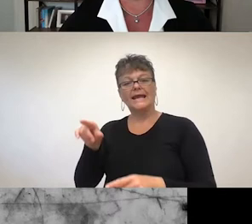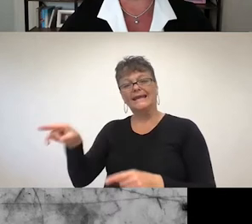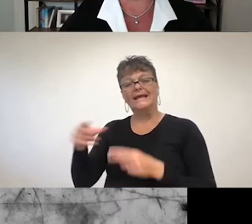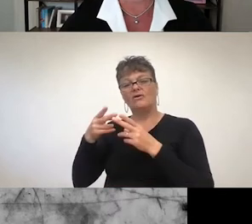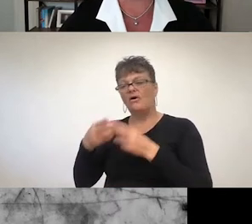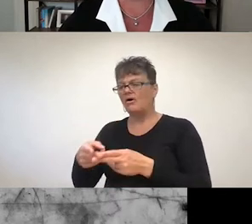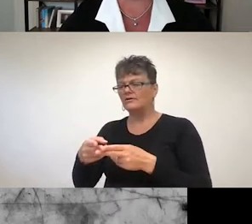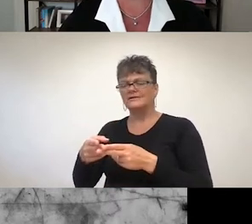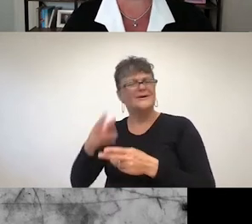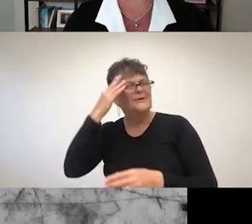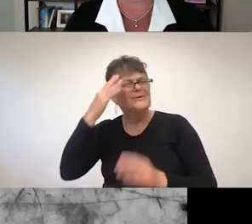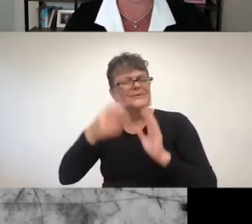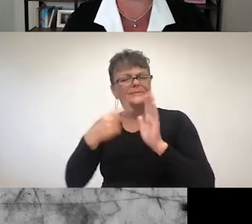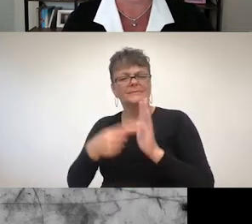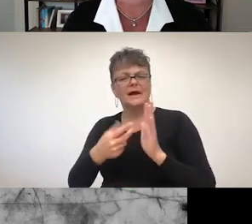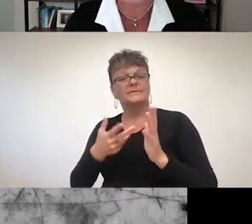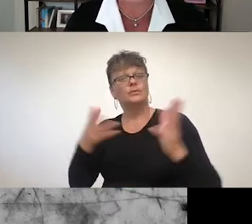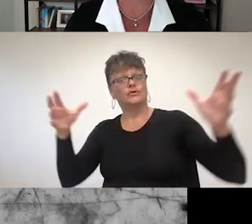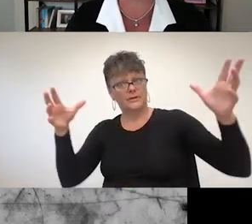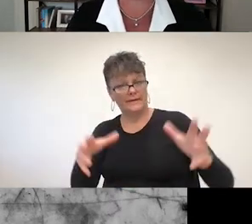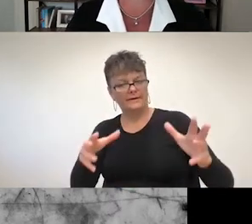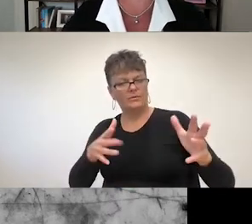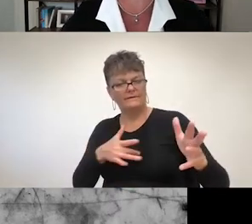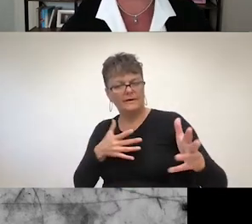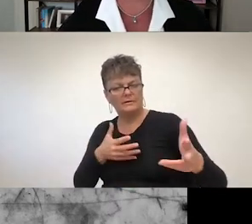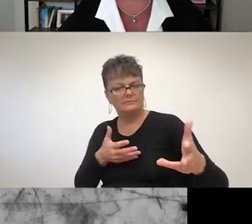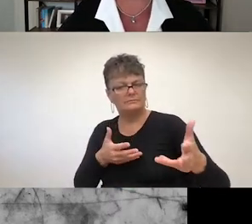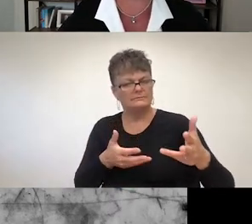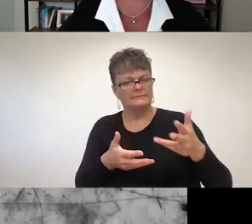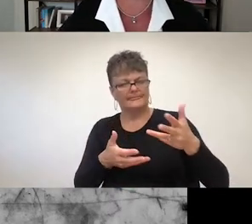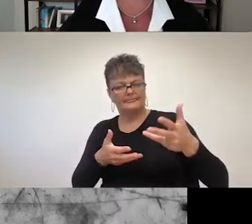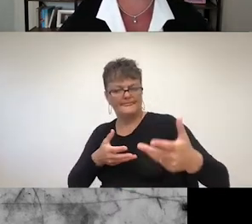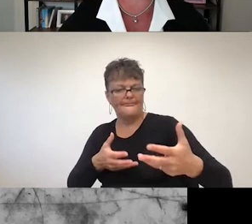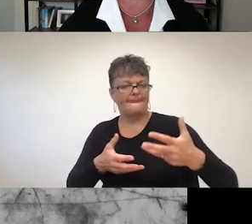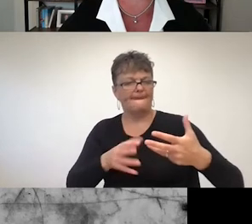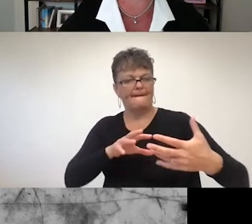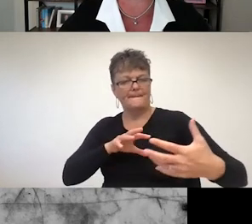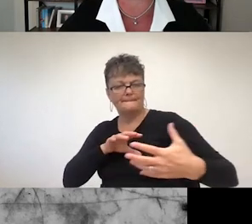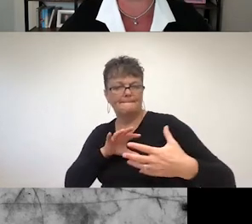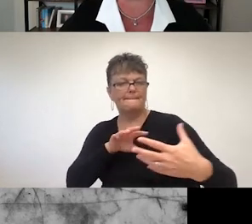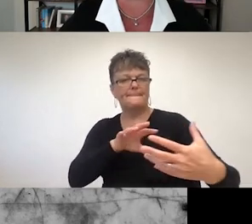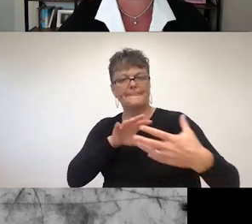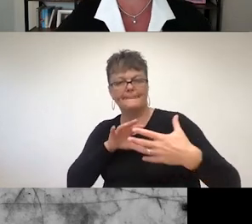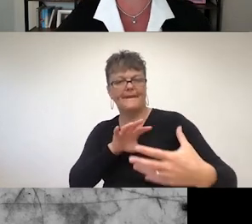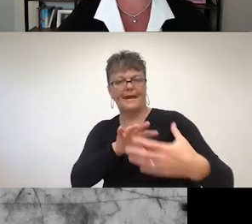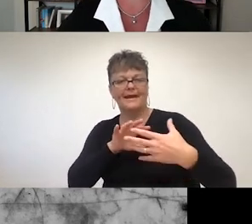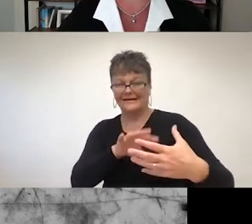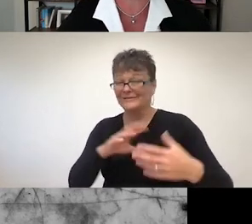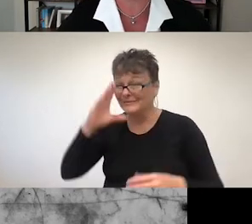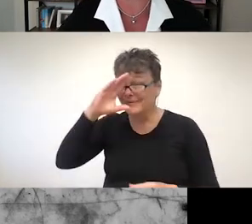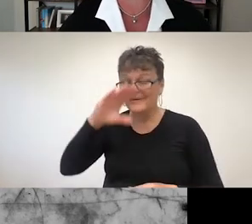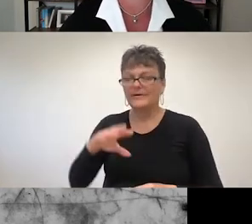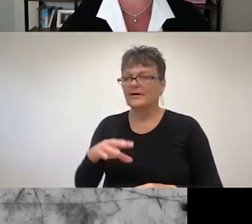that we feel when we are together, when we experience those spontaneous little connections that we've already been talking about.